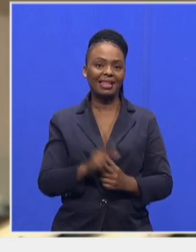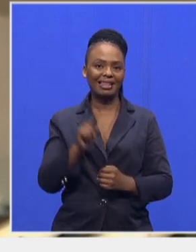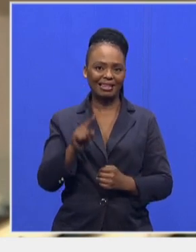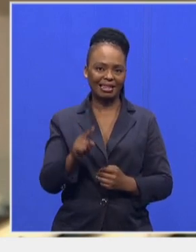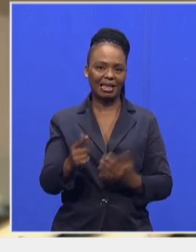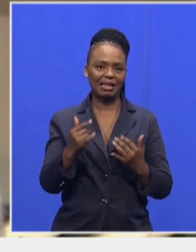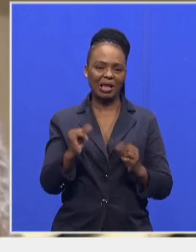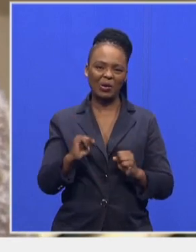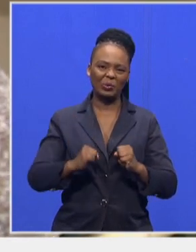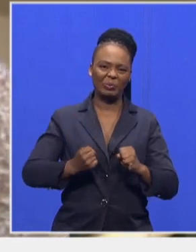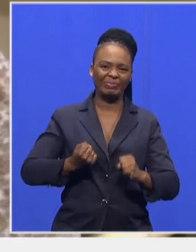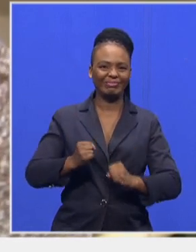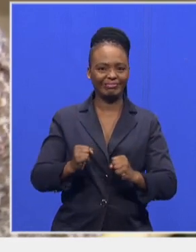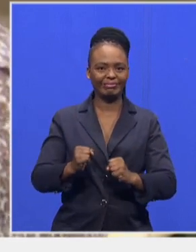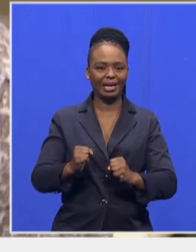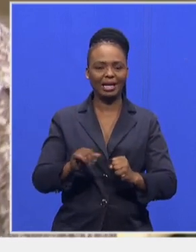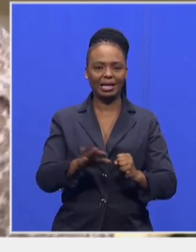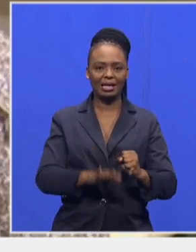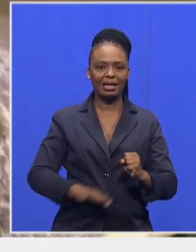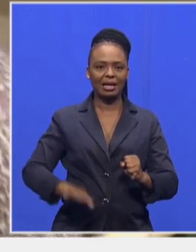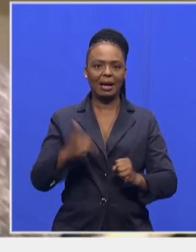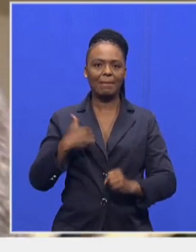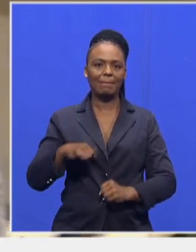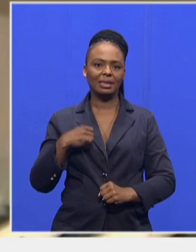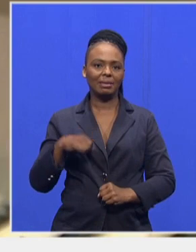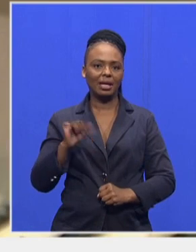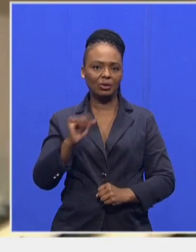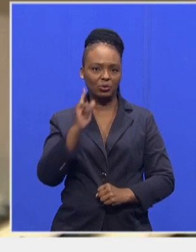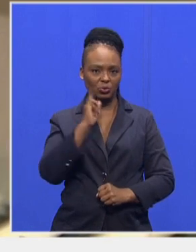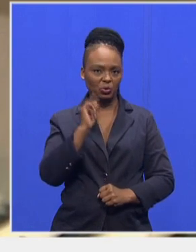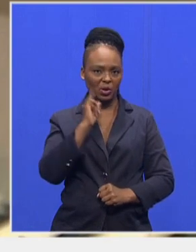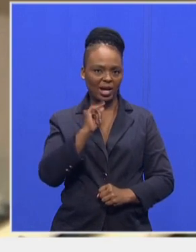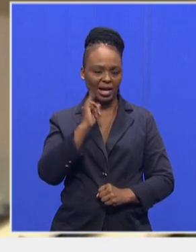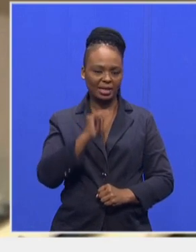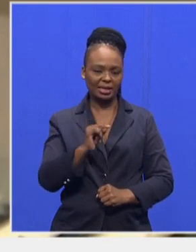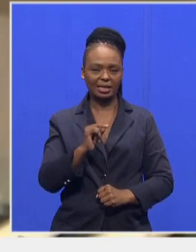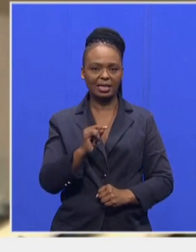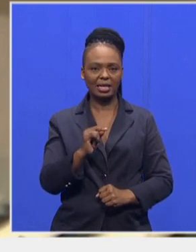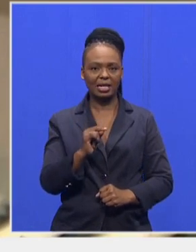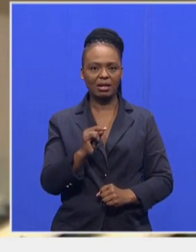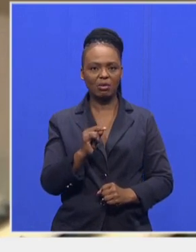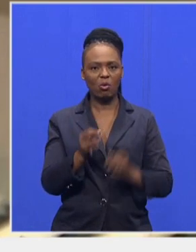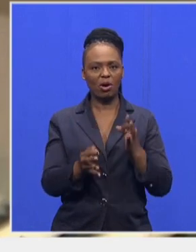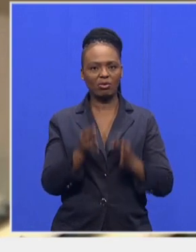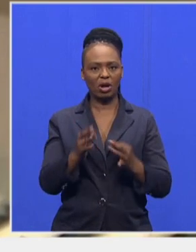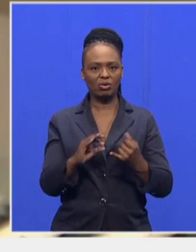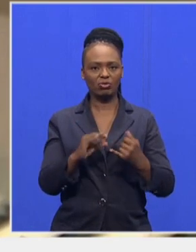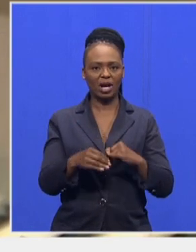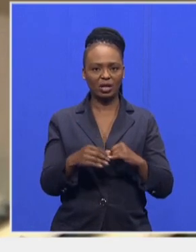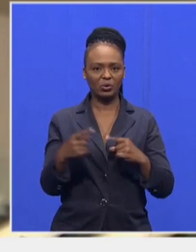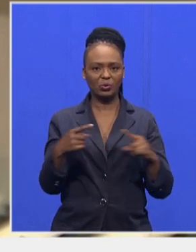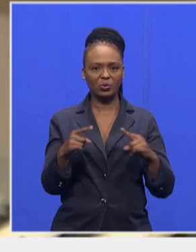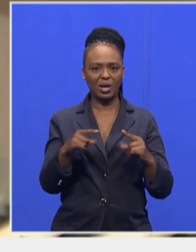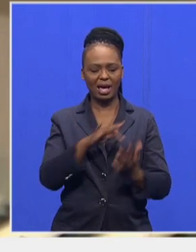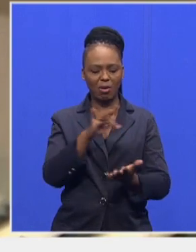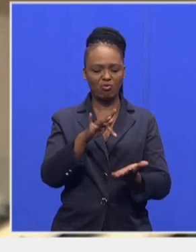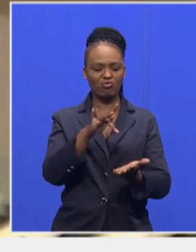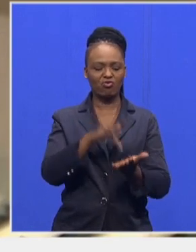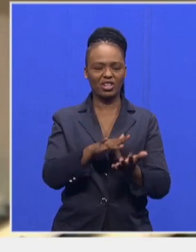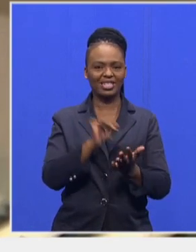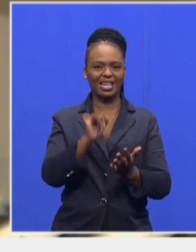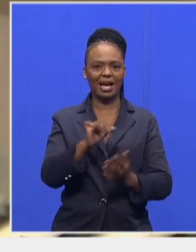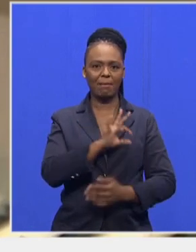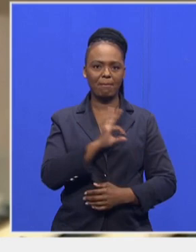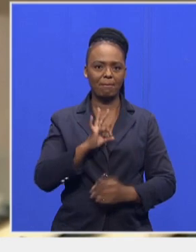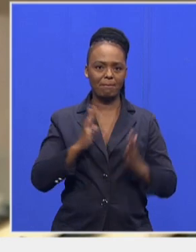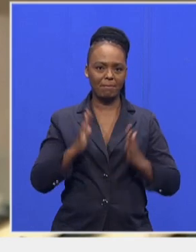Tshwane municipality's political force obviously trying to fight for the mayoral change. So we are back at